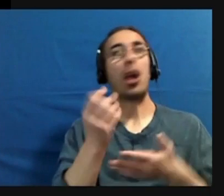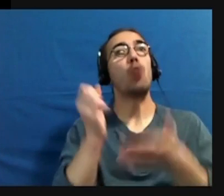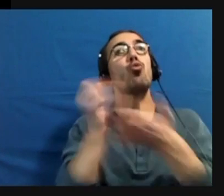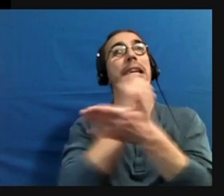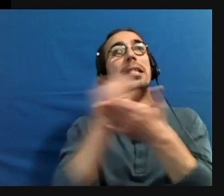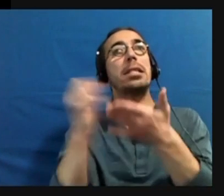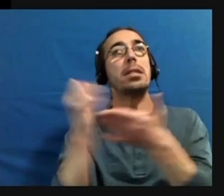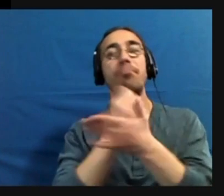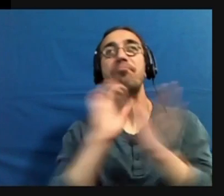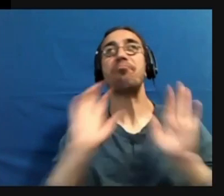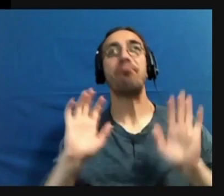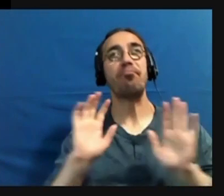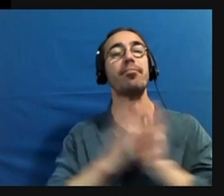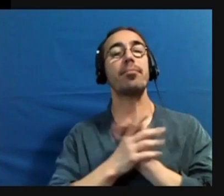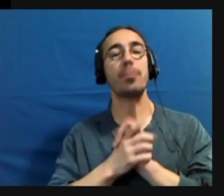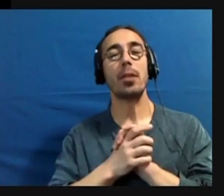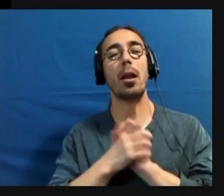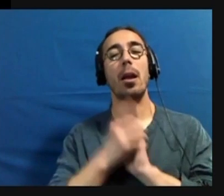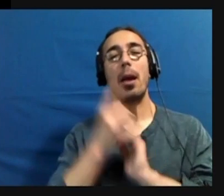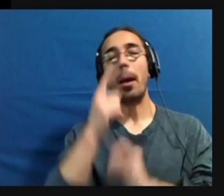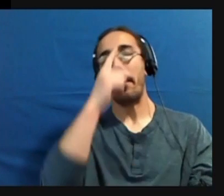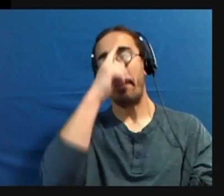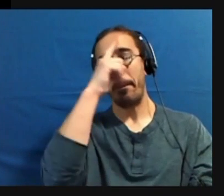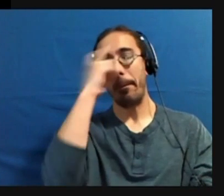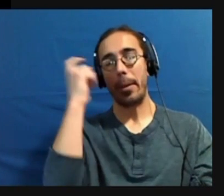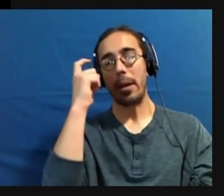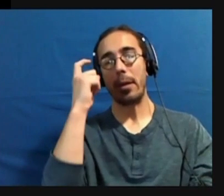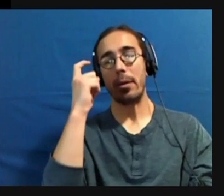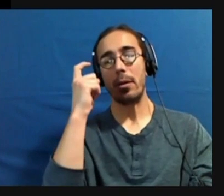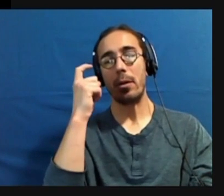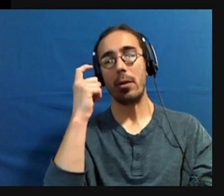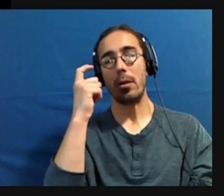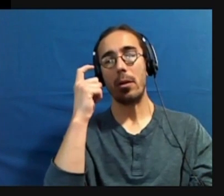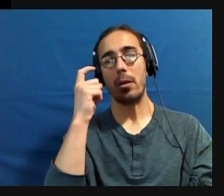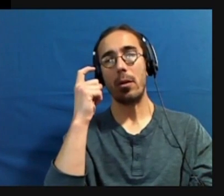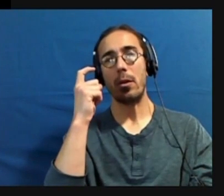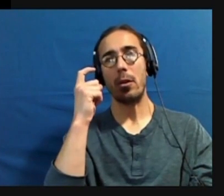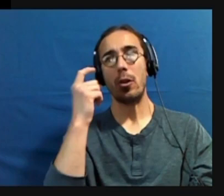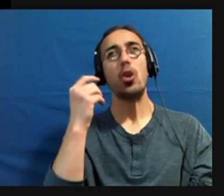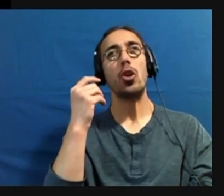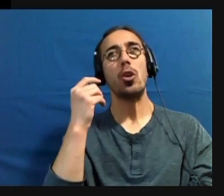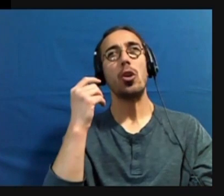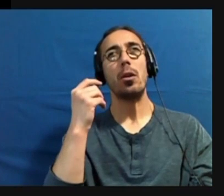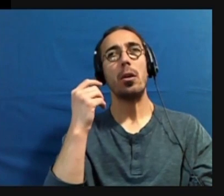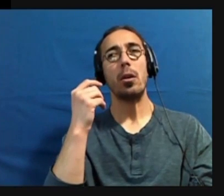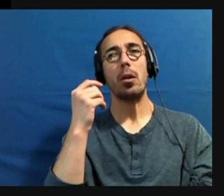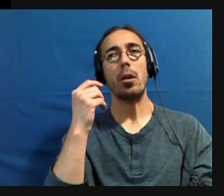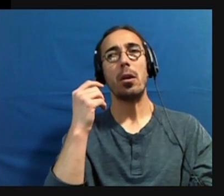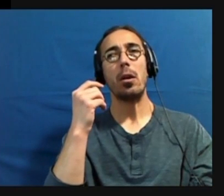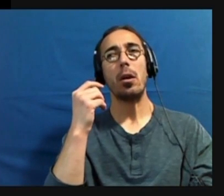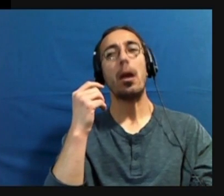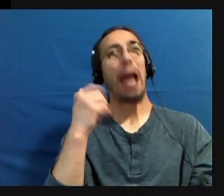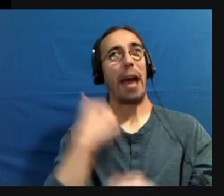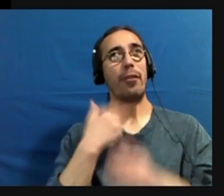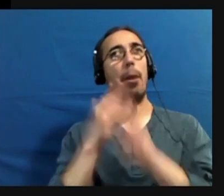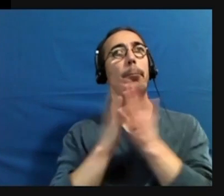you have just had it pointed out to you that there are STEM toys here, that there are books here, and there's a tower of blocks here.